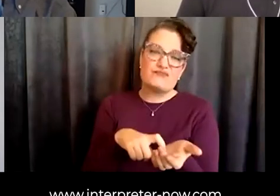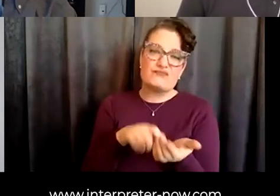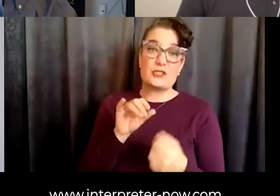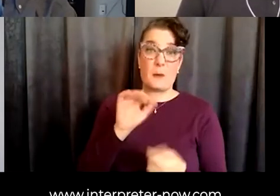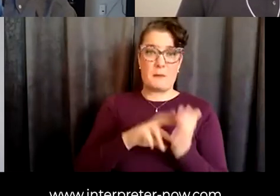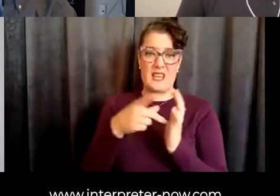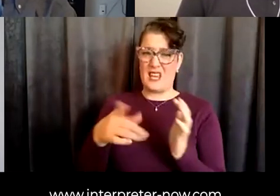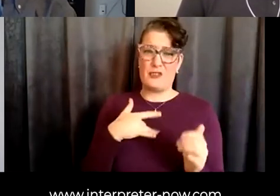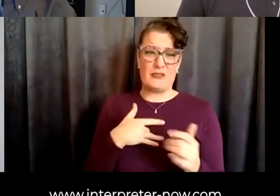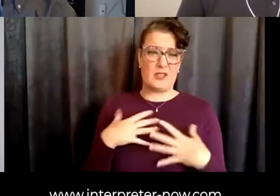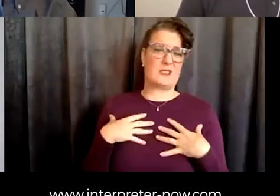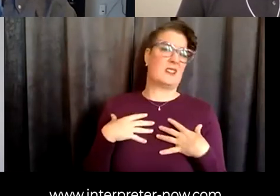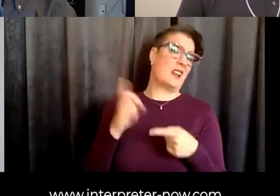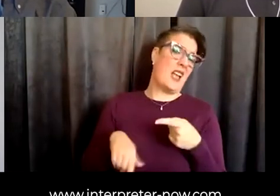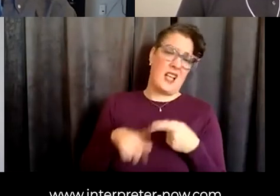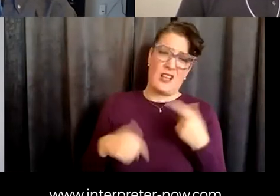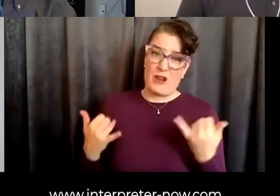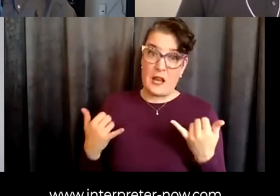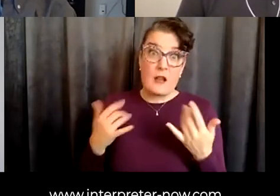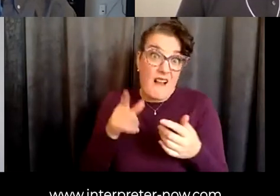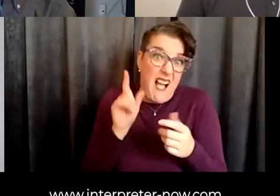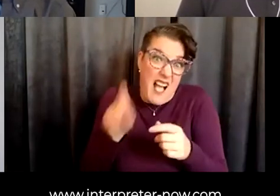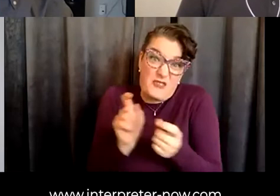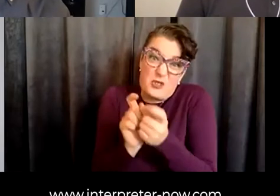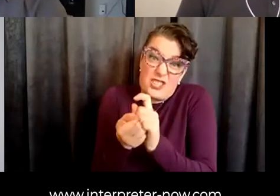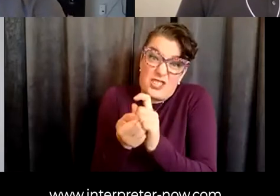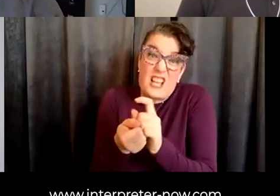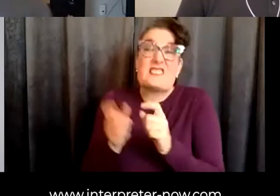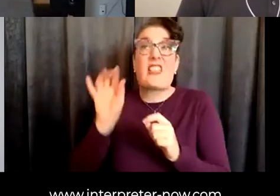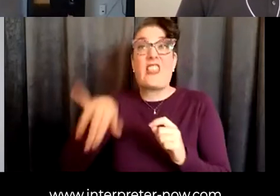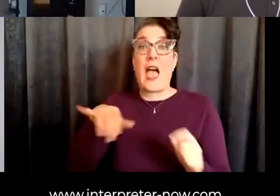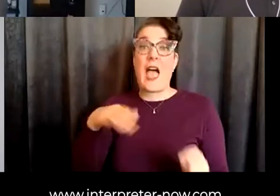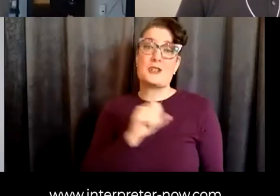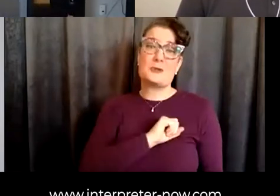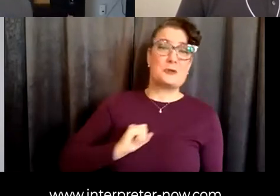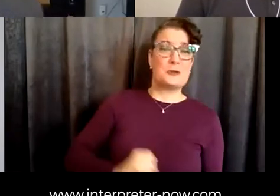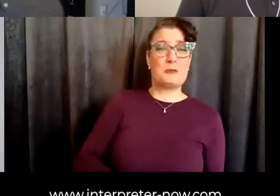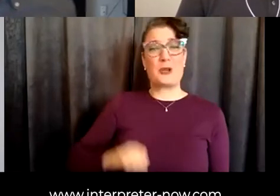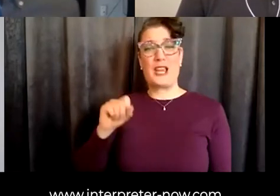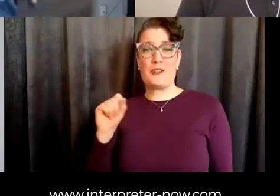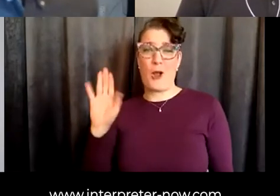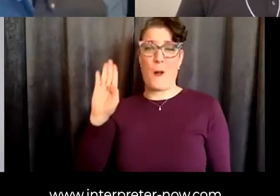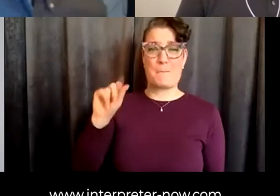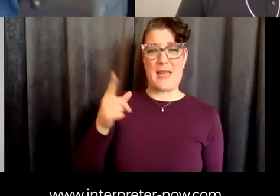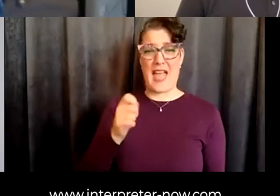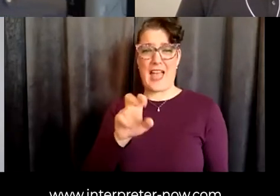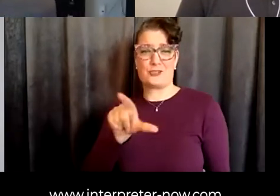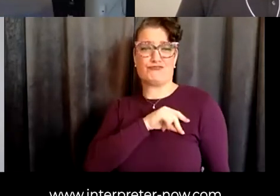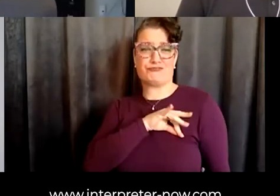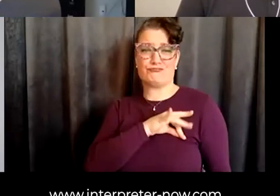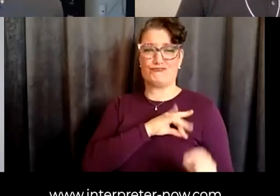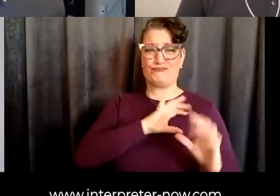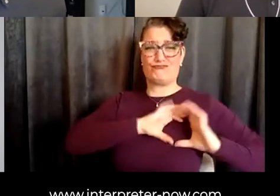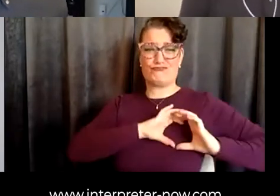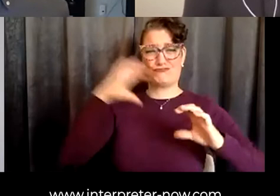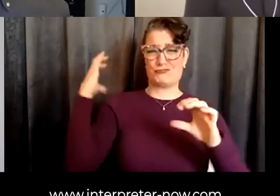is, you have to adjust. There's no badge in being a superhero anymore. Like, especially for those of us of color, like, and especially for